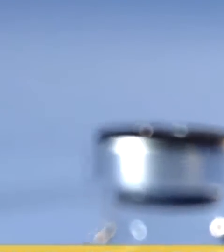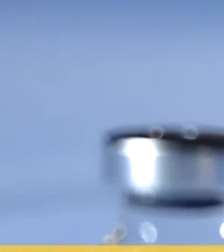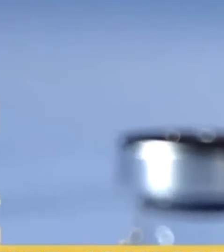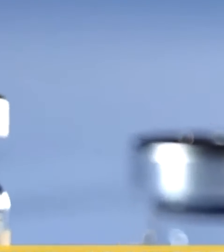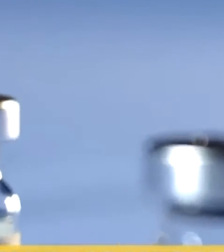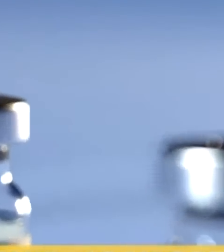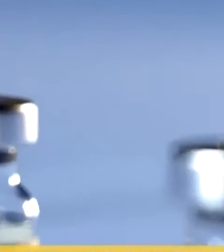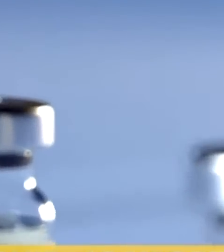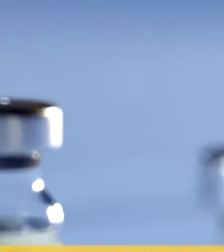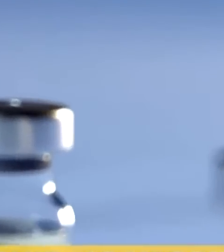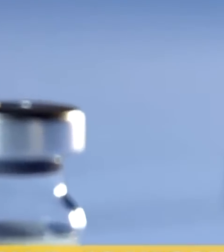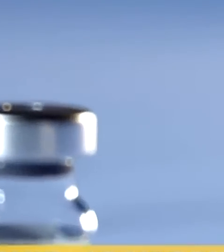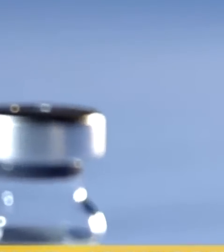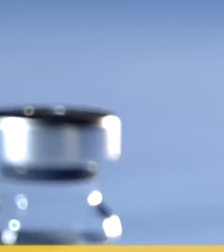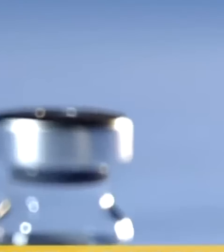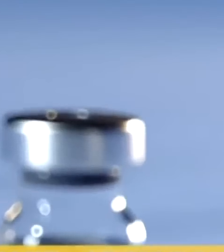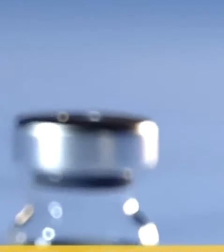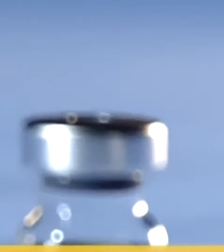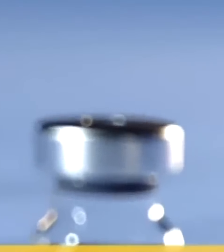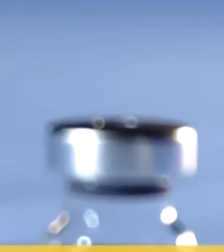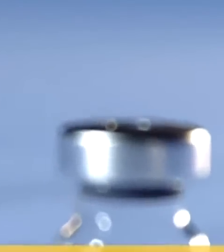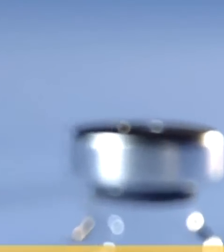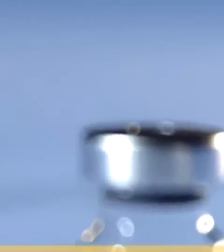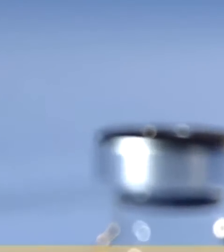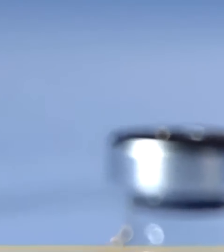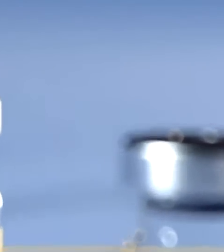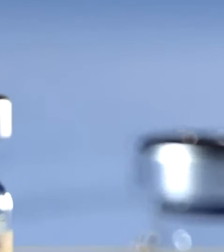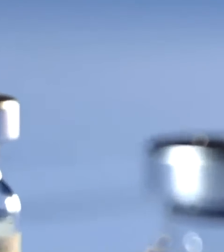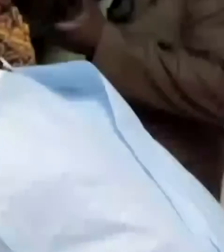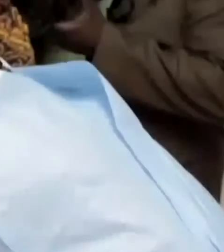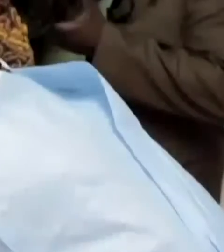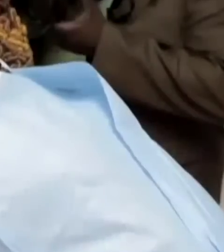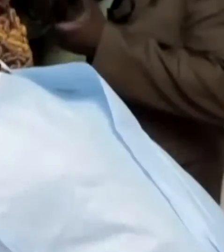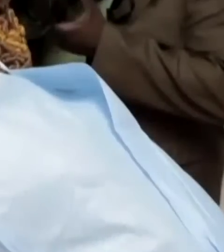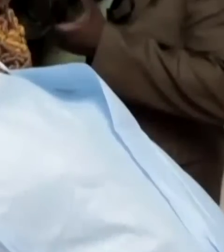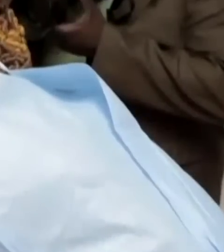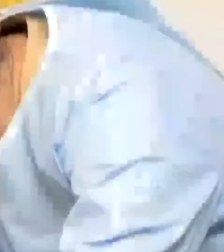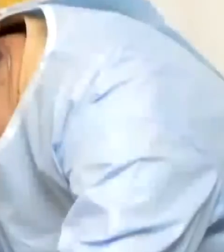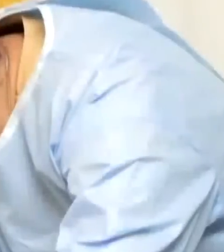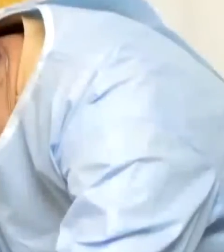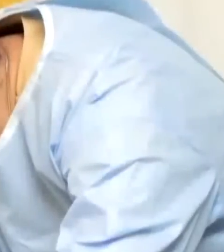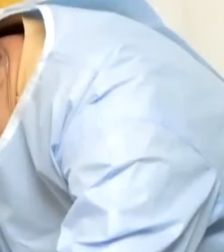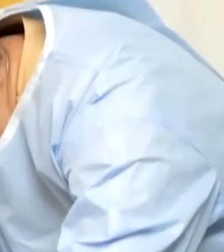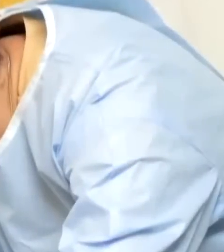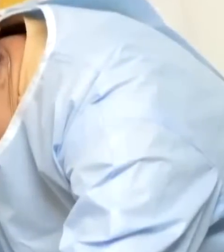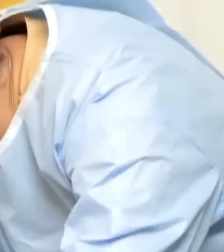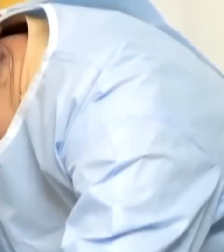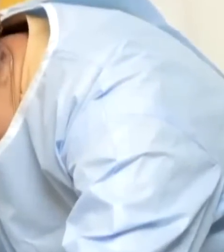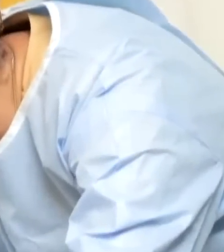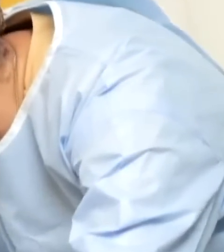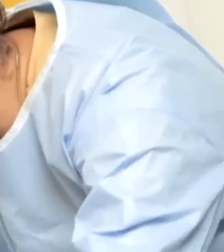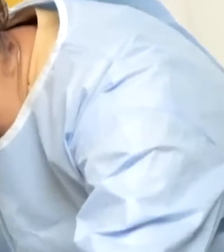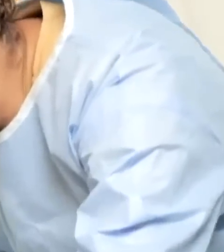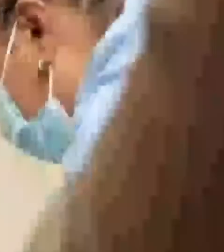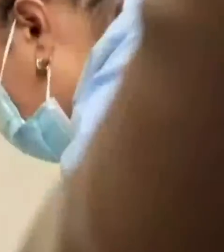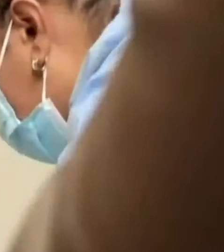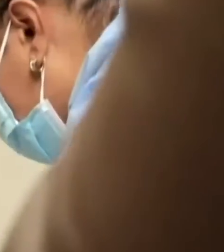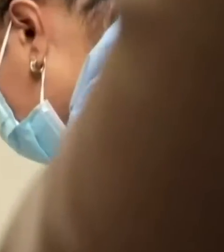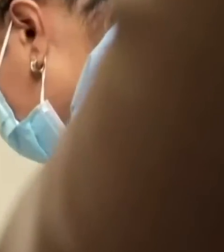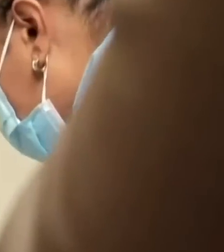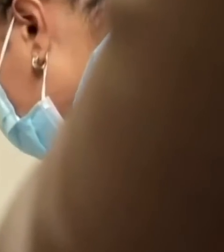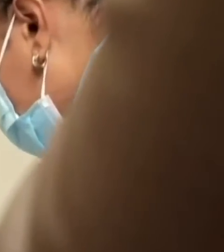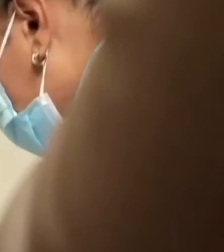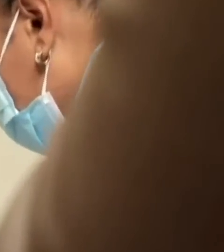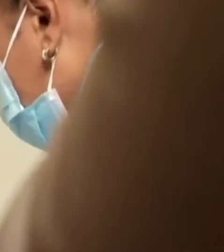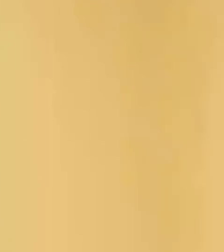even worse, losing your life to COVID-19. Welcome back to the second dose of the COVID-19 vaccine. It's now time